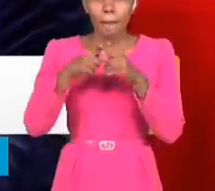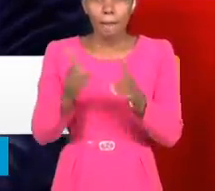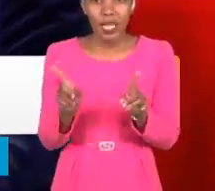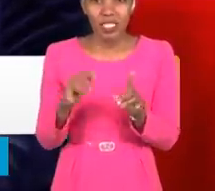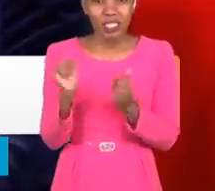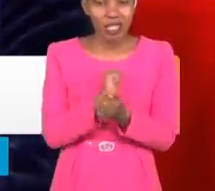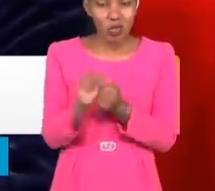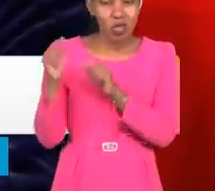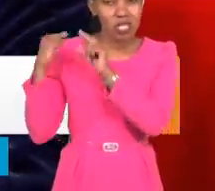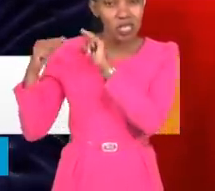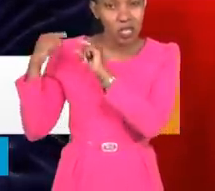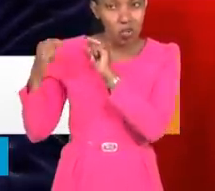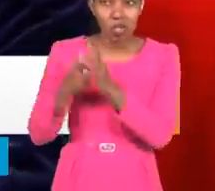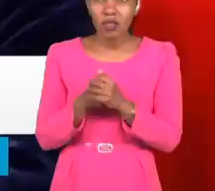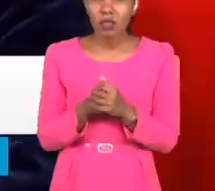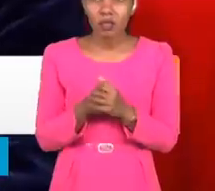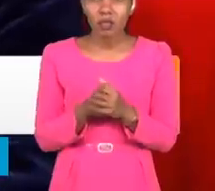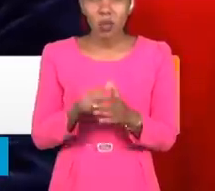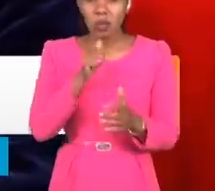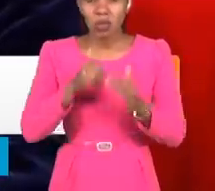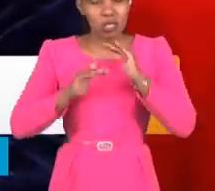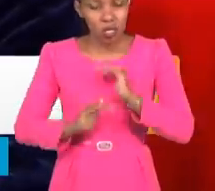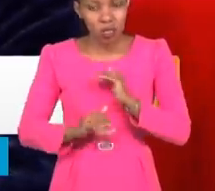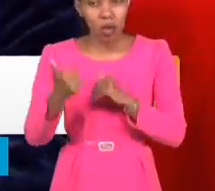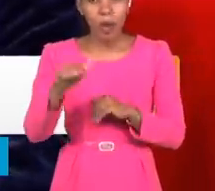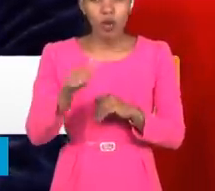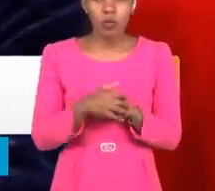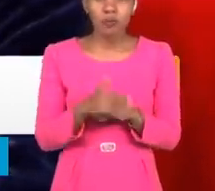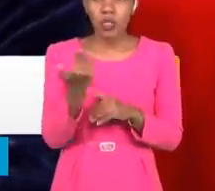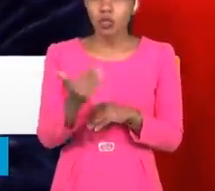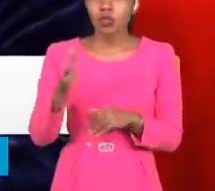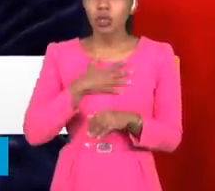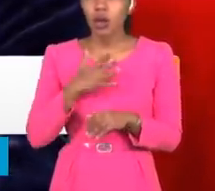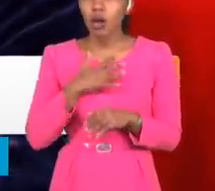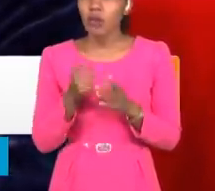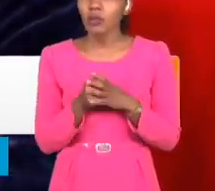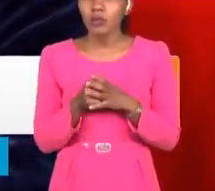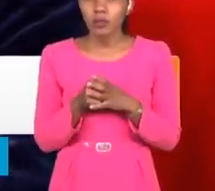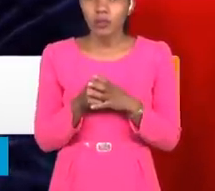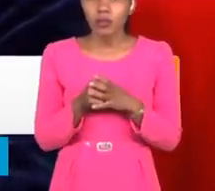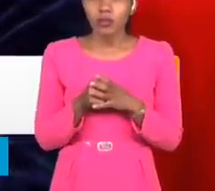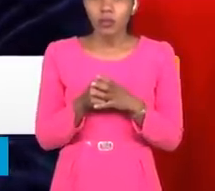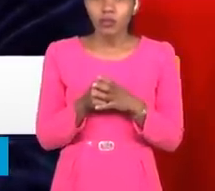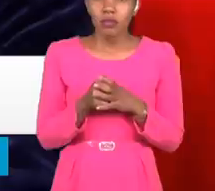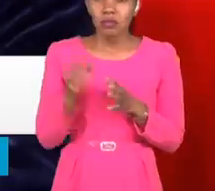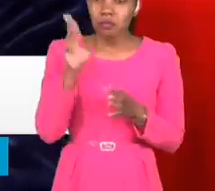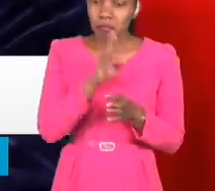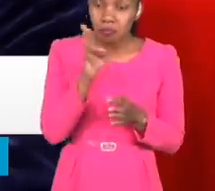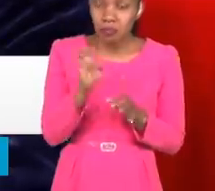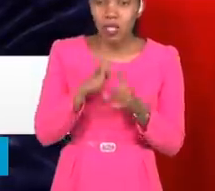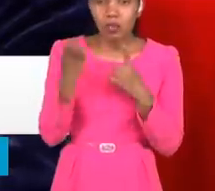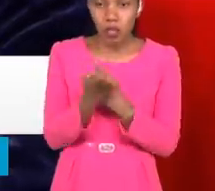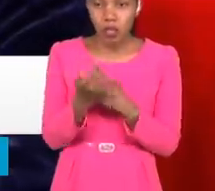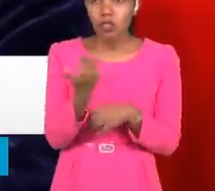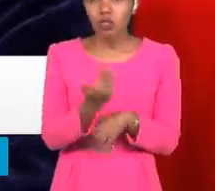depleted generation whereby we're not satisfied it also. True. Yeah. Our kids are subjected to harsh environments. Mm-hmm. Our